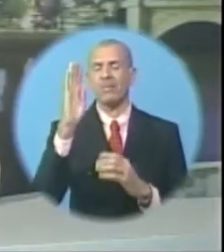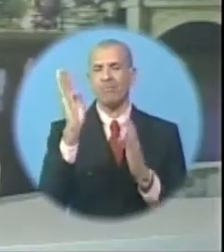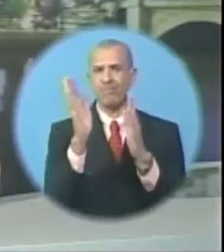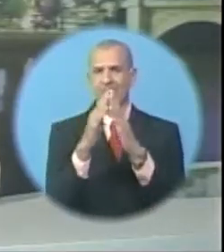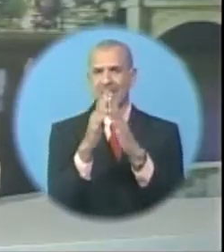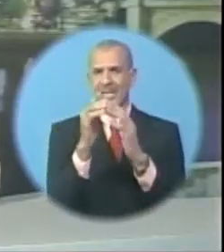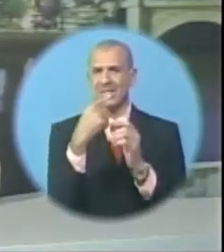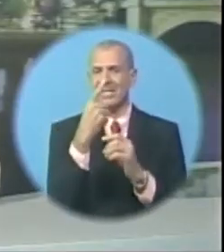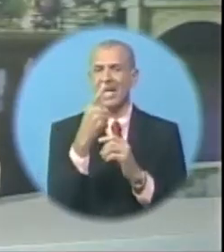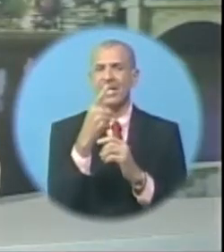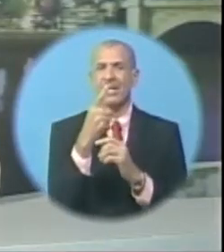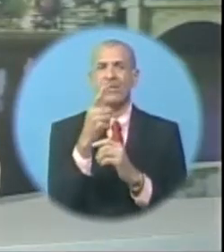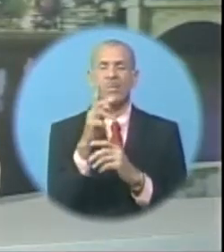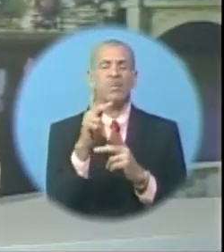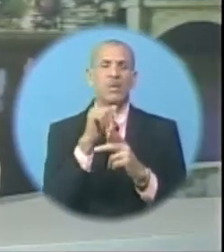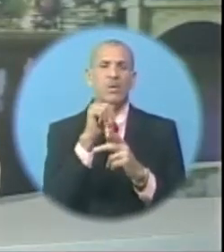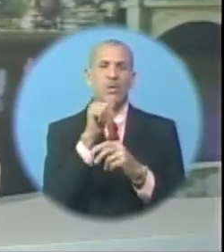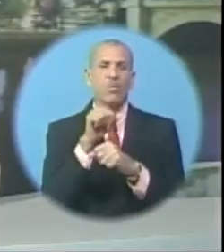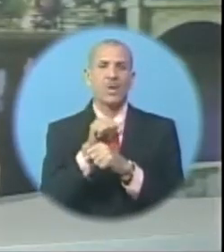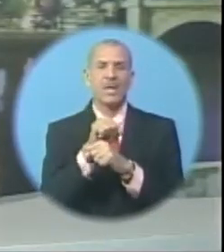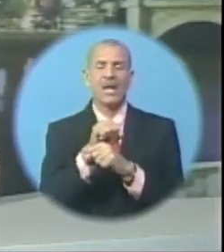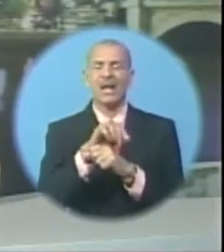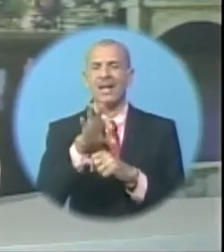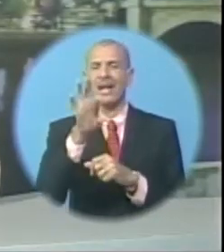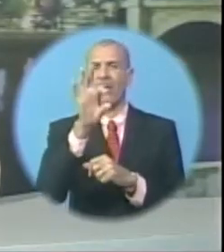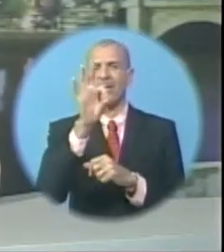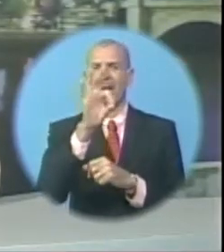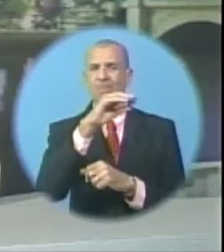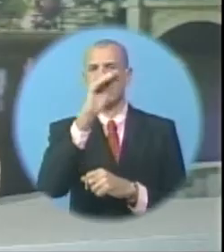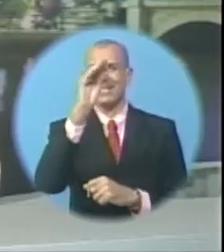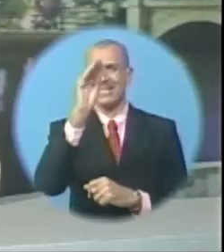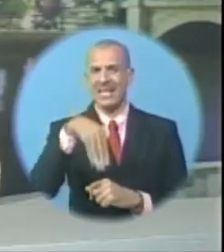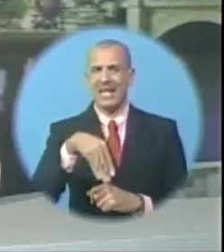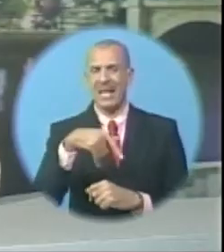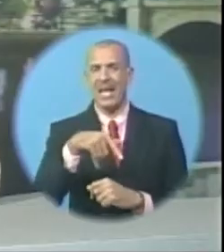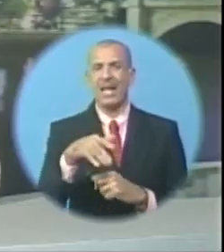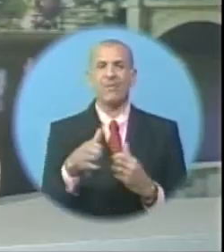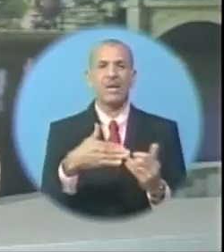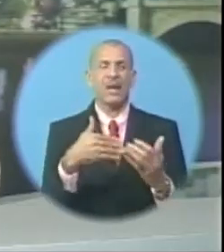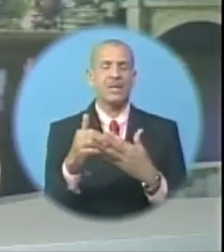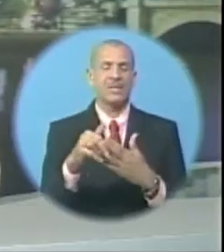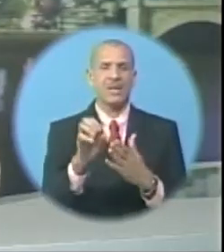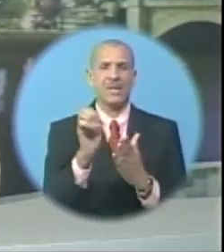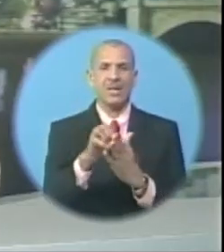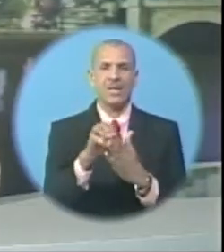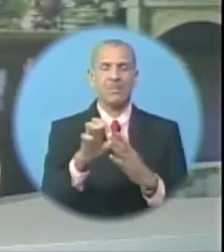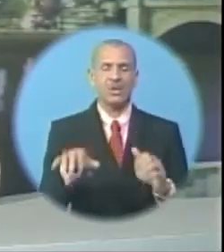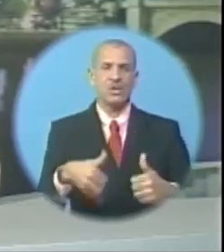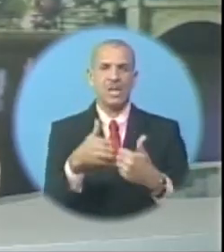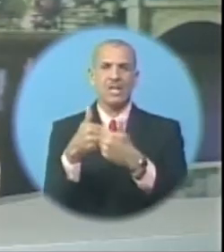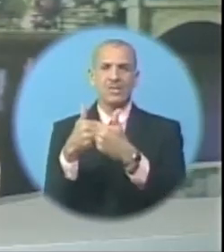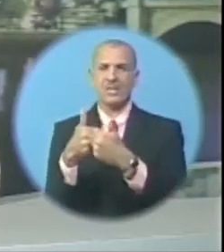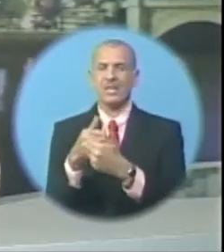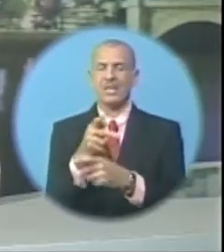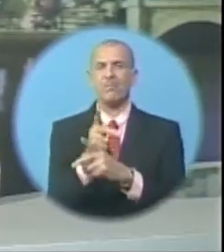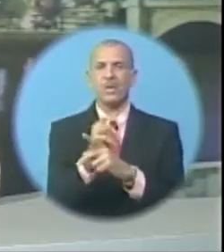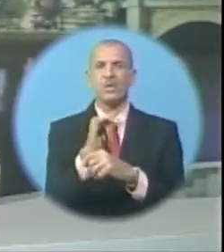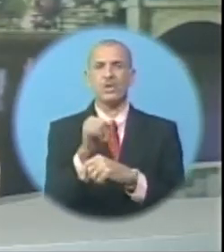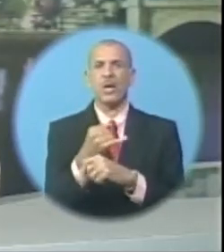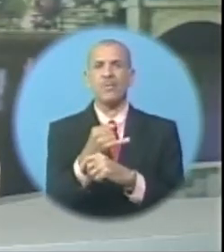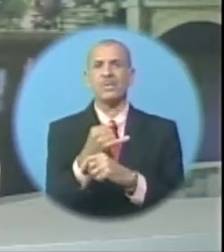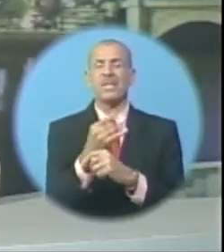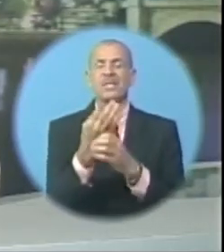she says unemployment levels are at 9%, and despite the economic challenges facing the country, preserving jobs